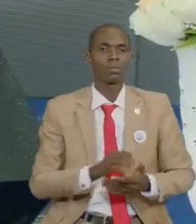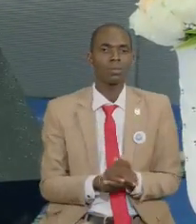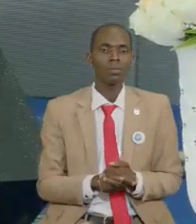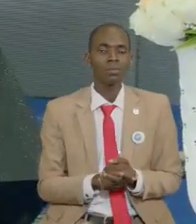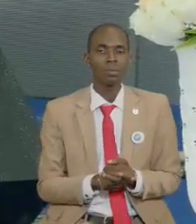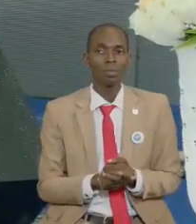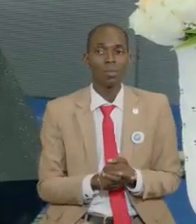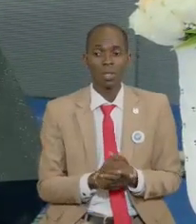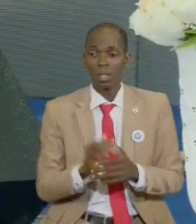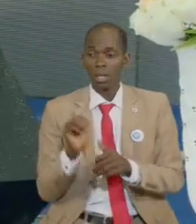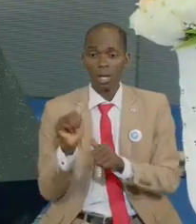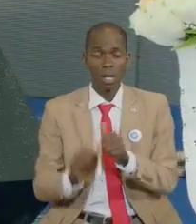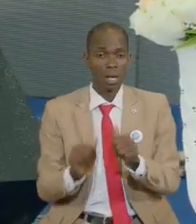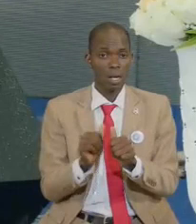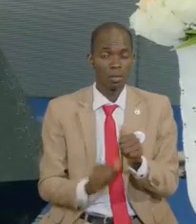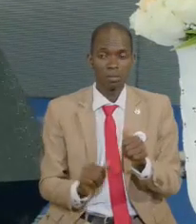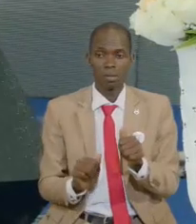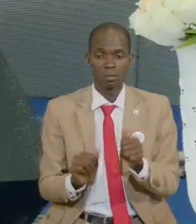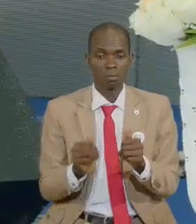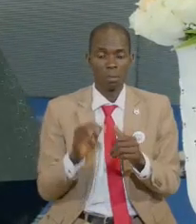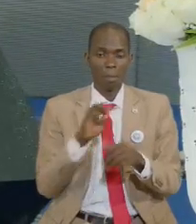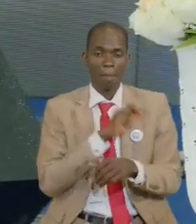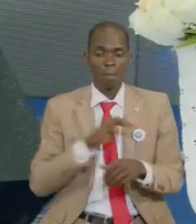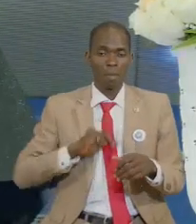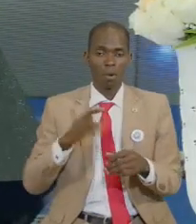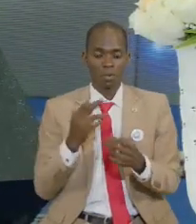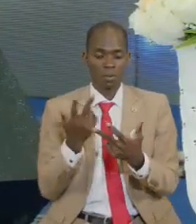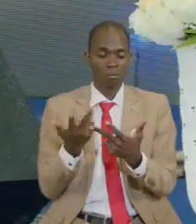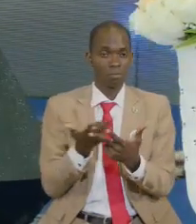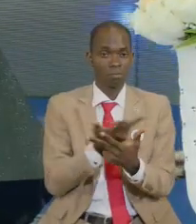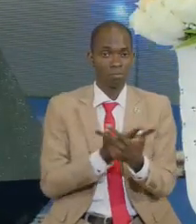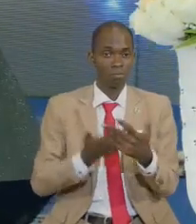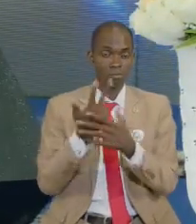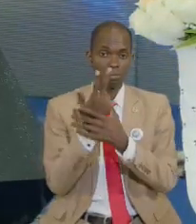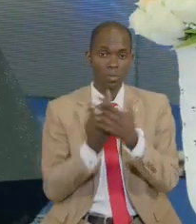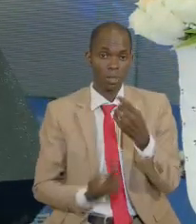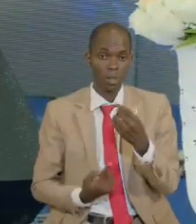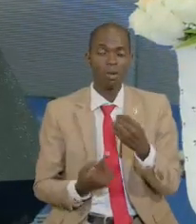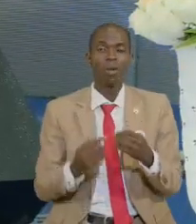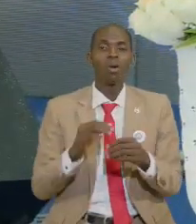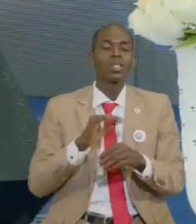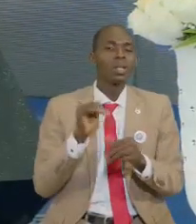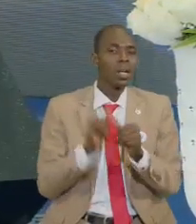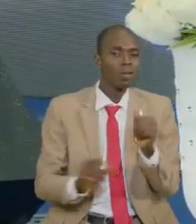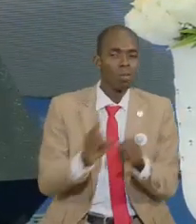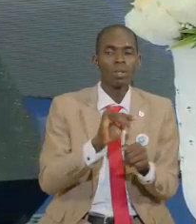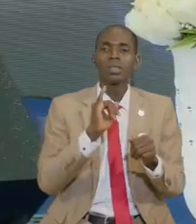Each of the members of the Trinity, each is mighty and